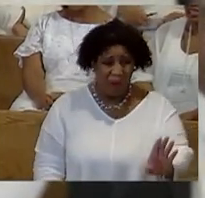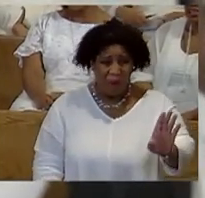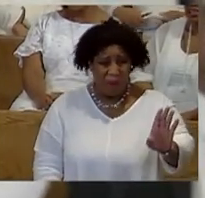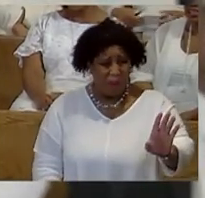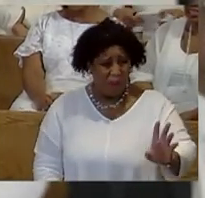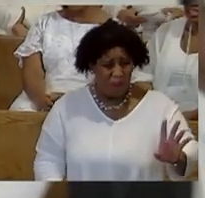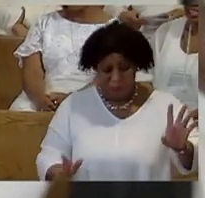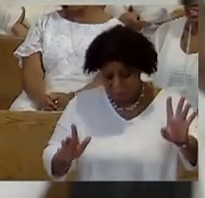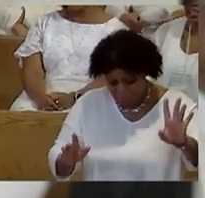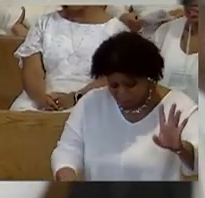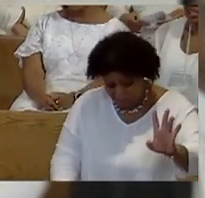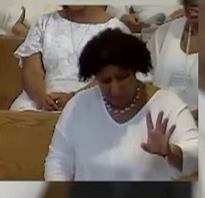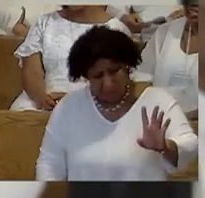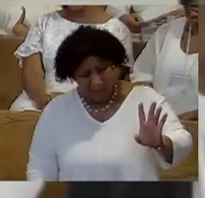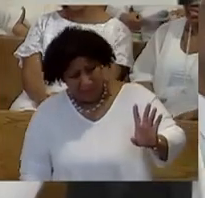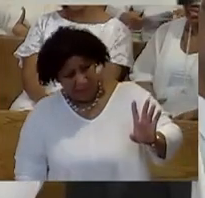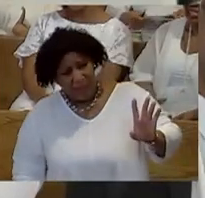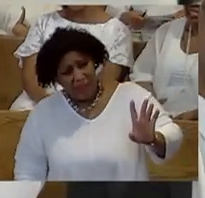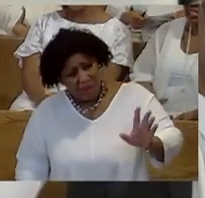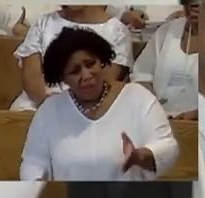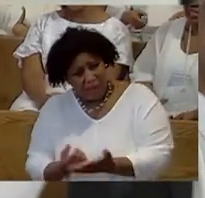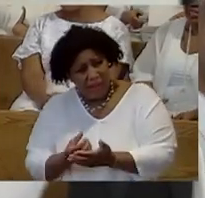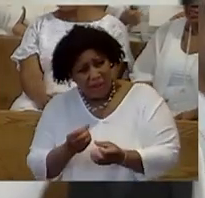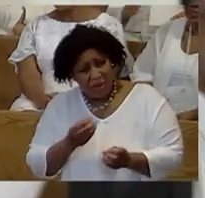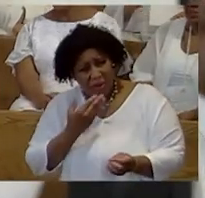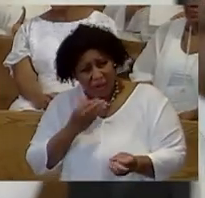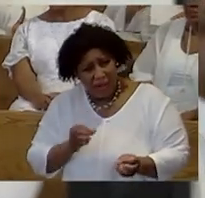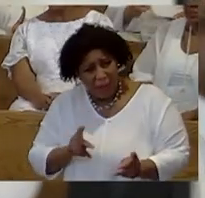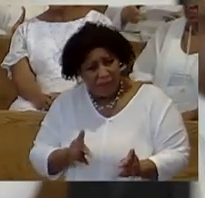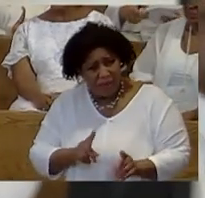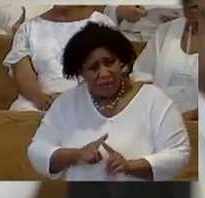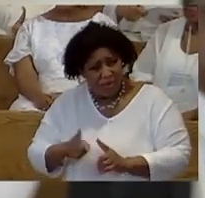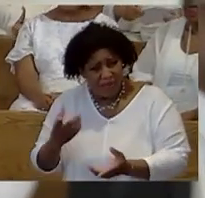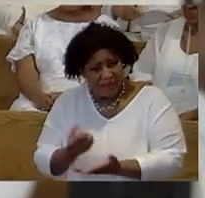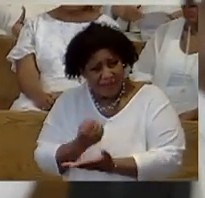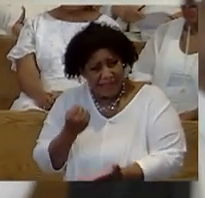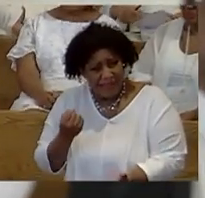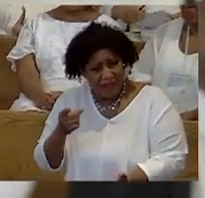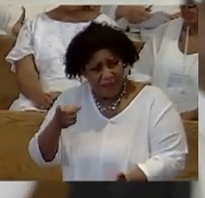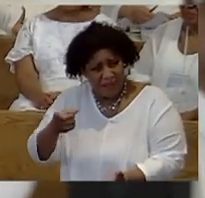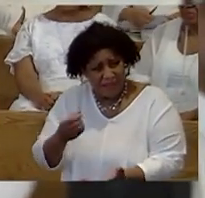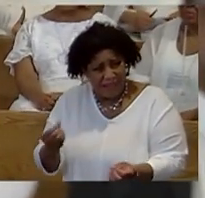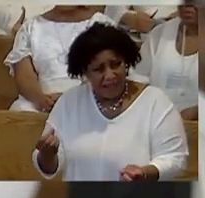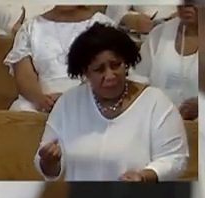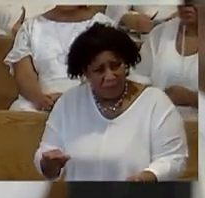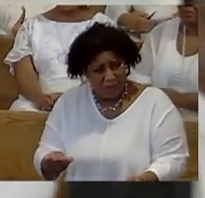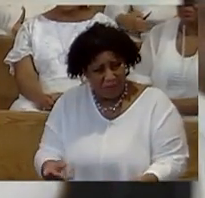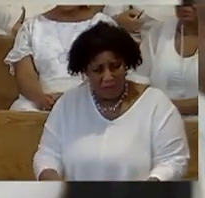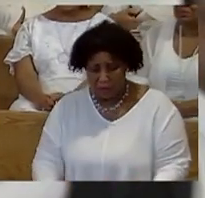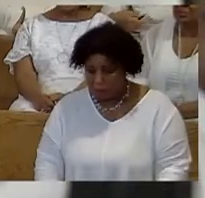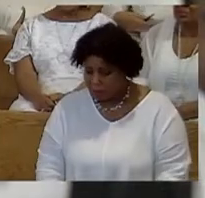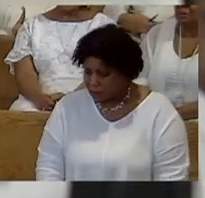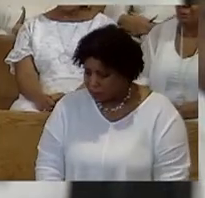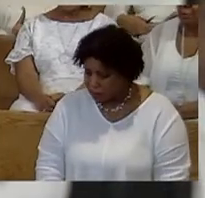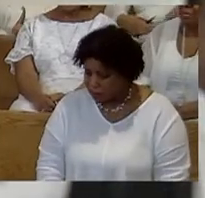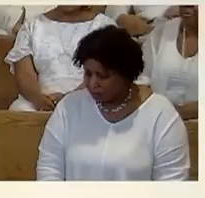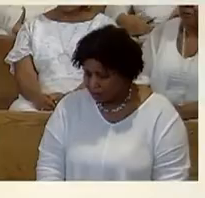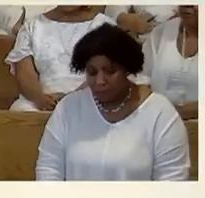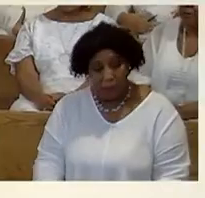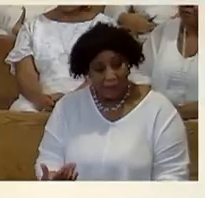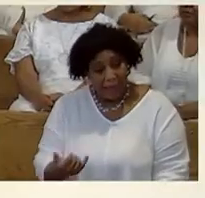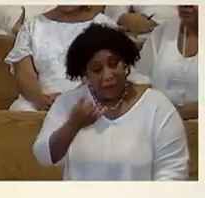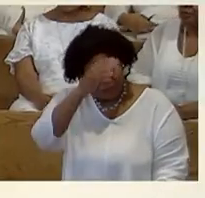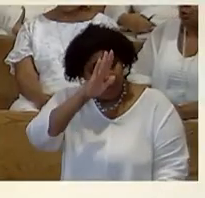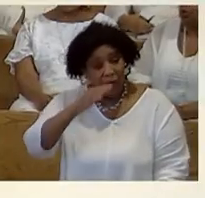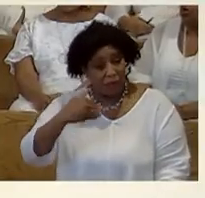now. Y'all had this opportunity, but you didn't take advantage of it. But God reminded me, that's just like